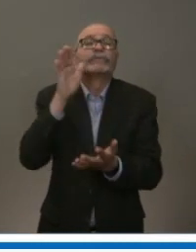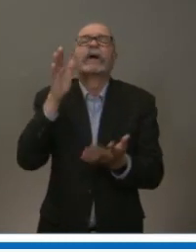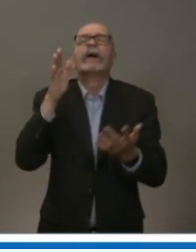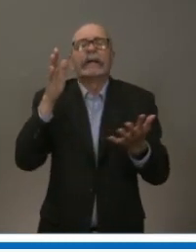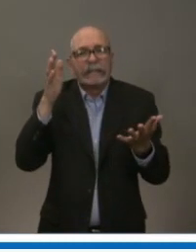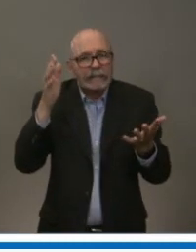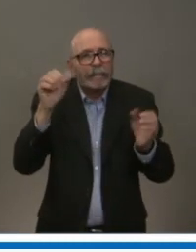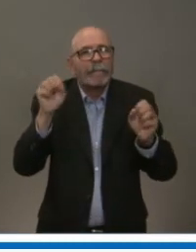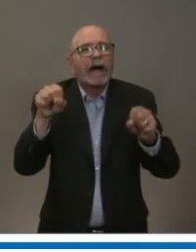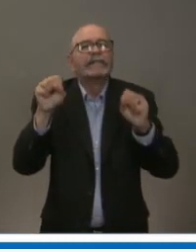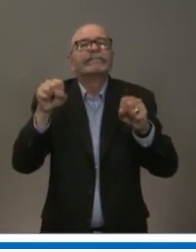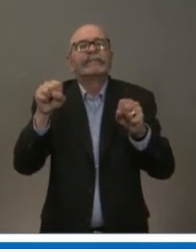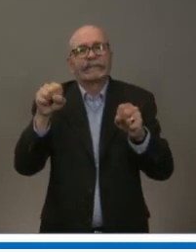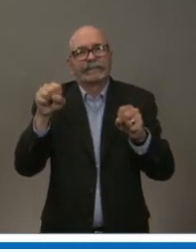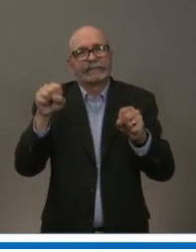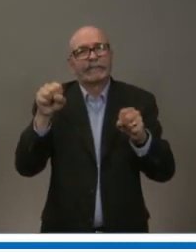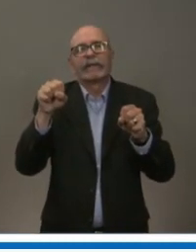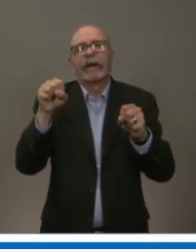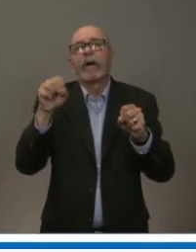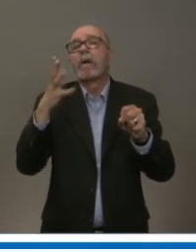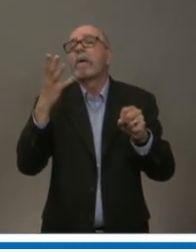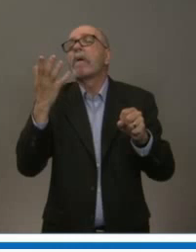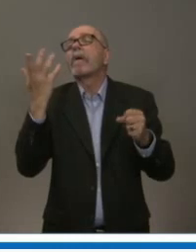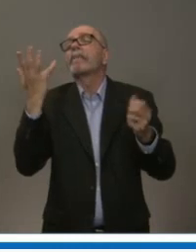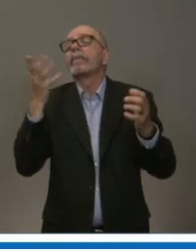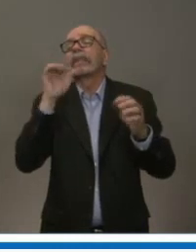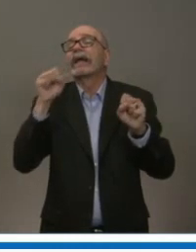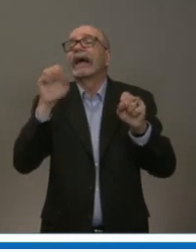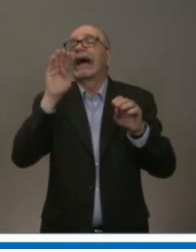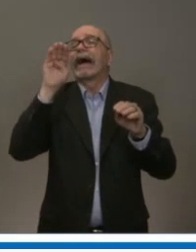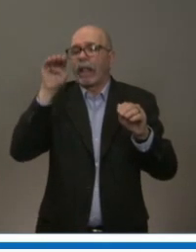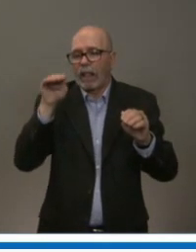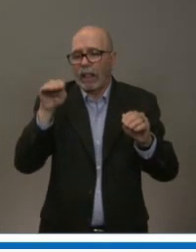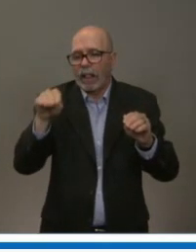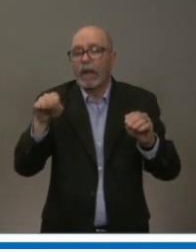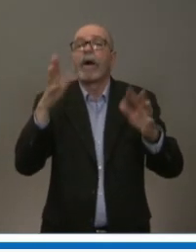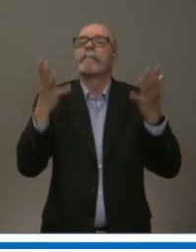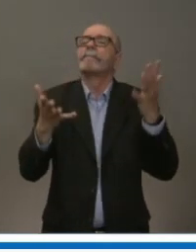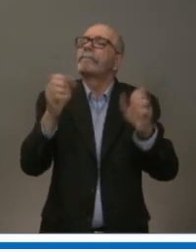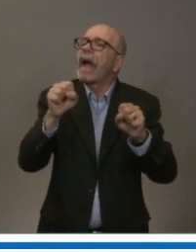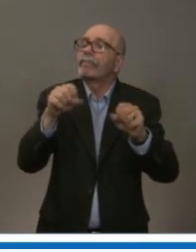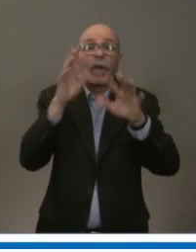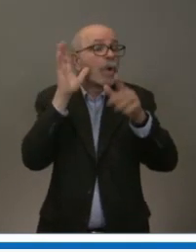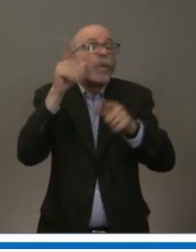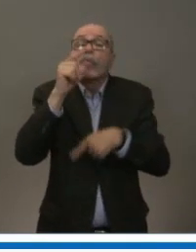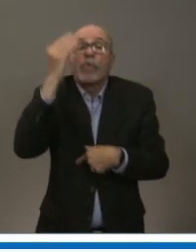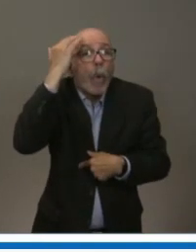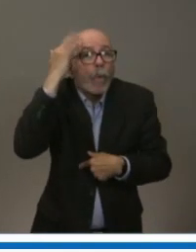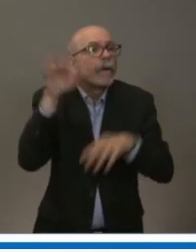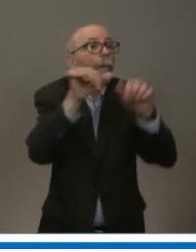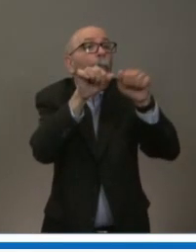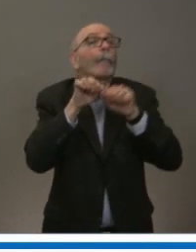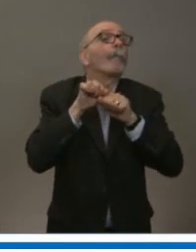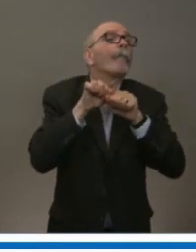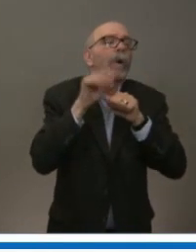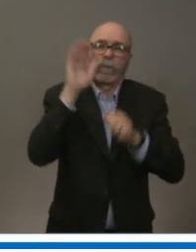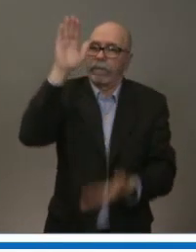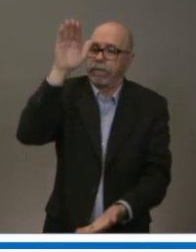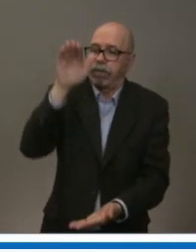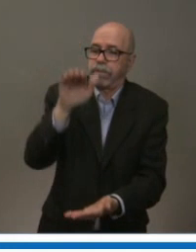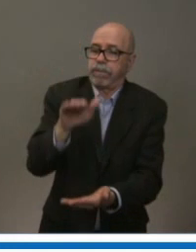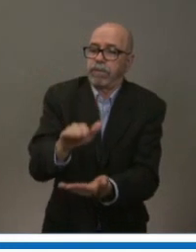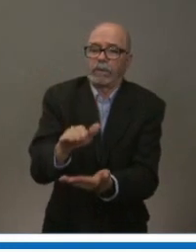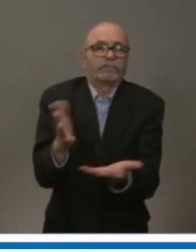in a brighter side as quickly as we're able to. Thank you, Dr. Strang. That's a new tie there today, I believe. That